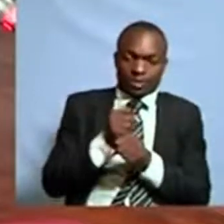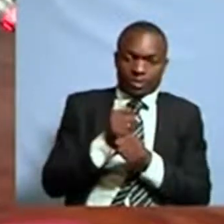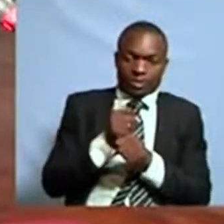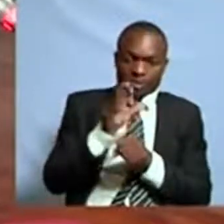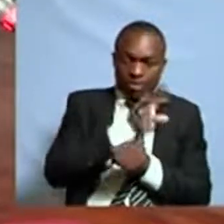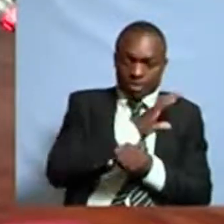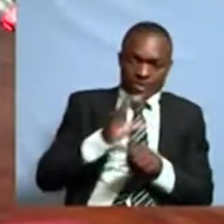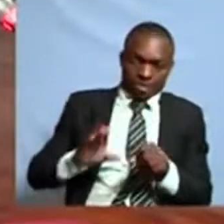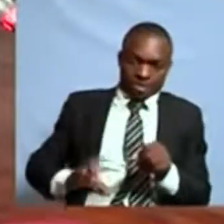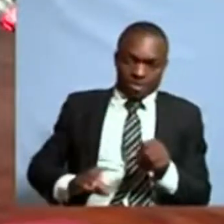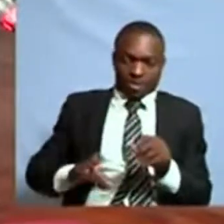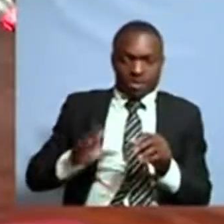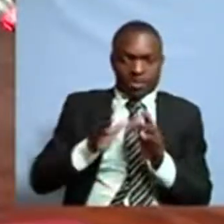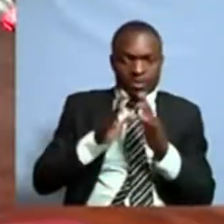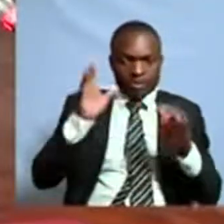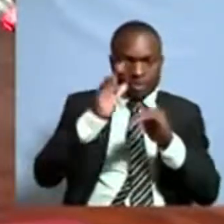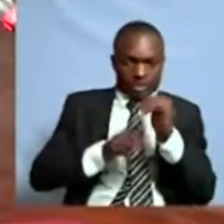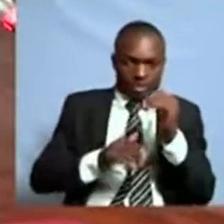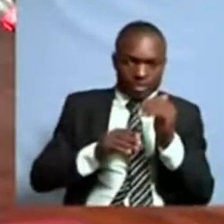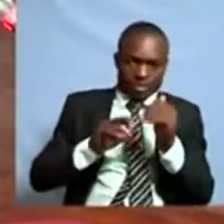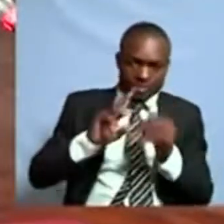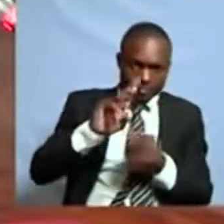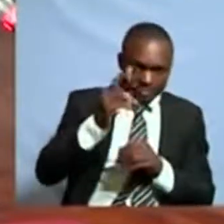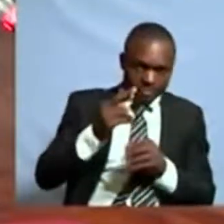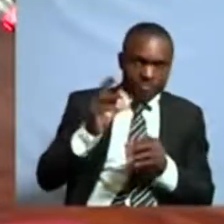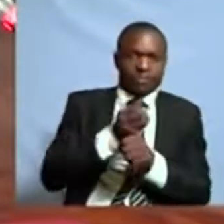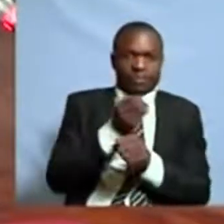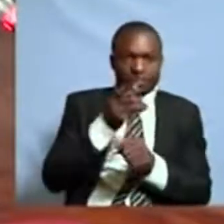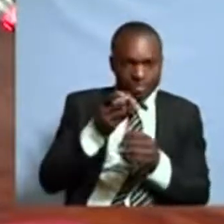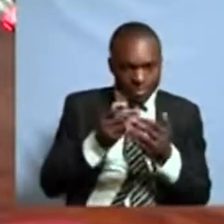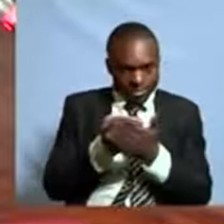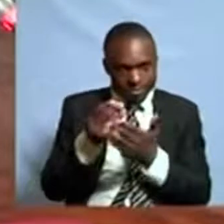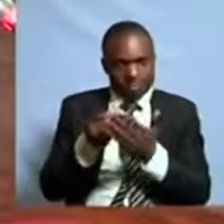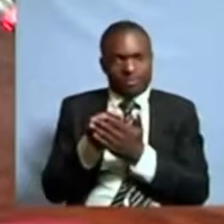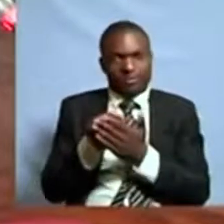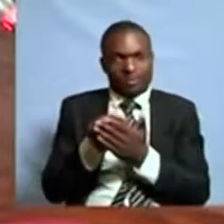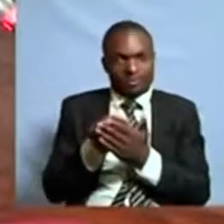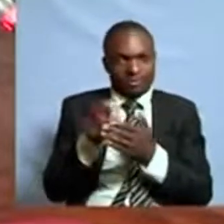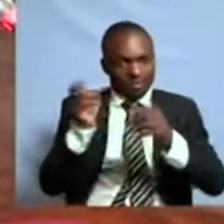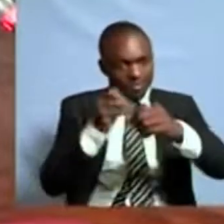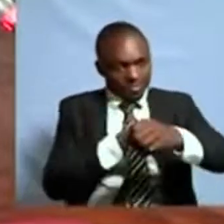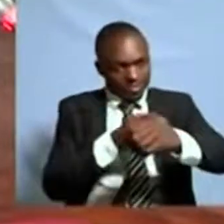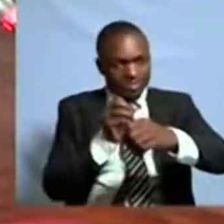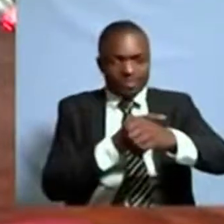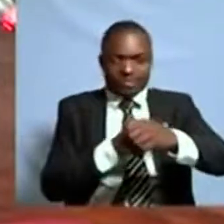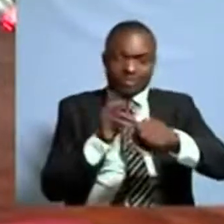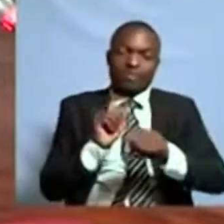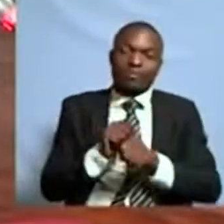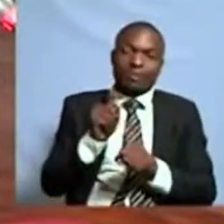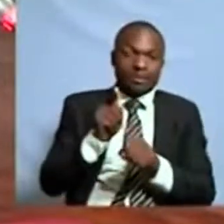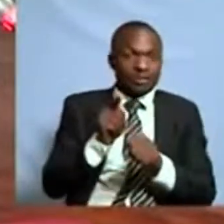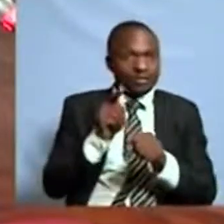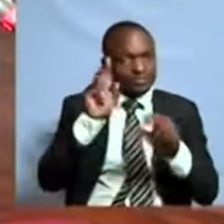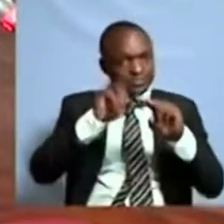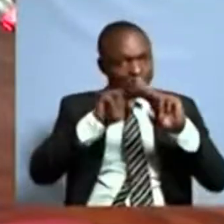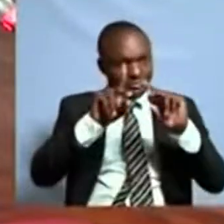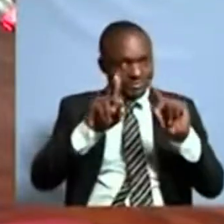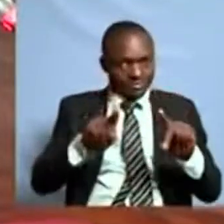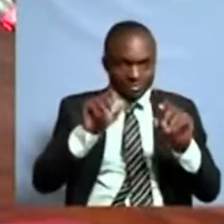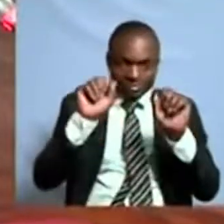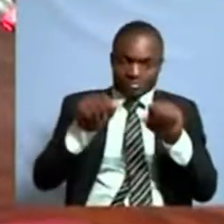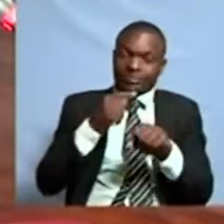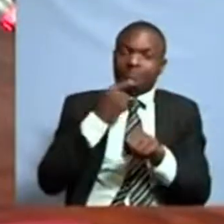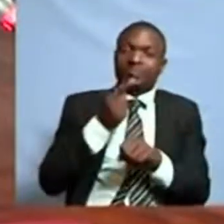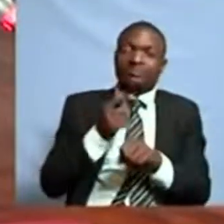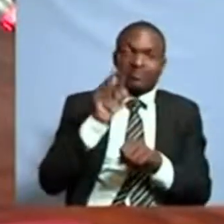the returns that would have been yielded had those funds been invested. So either way, Chair, let me simply